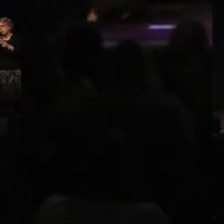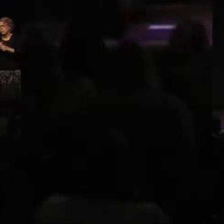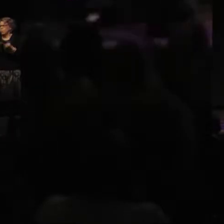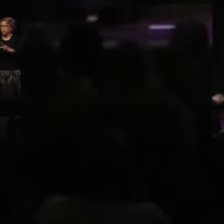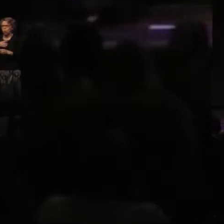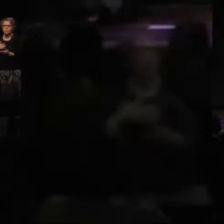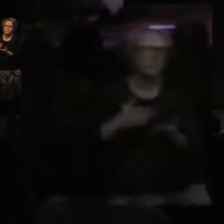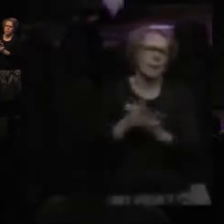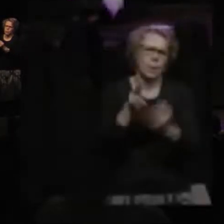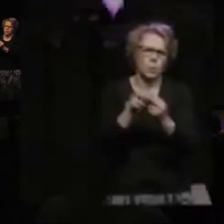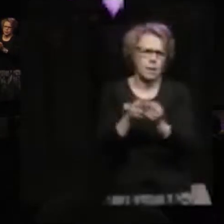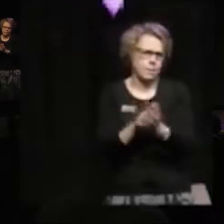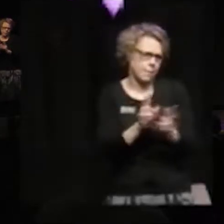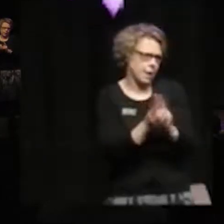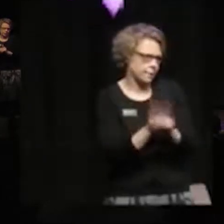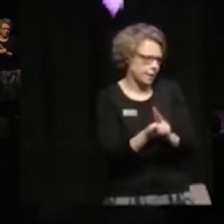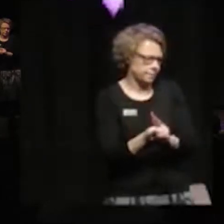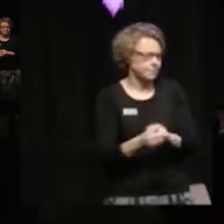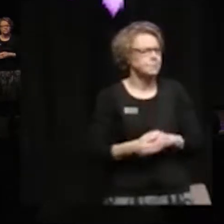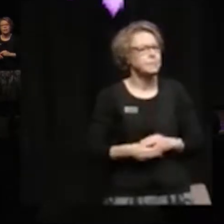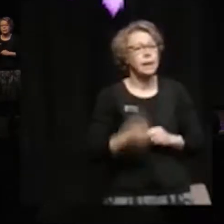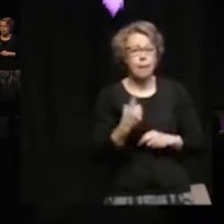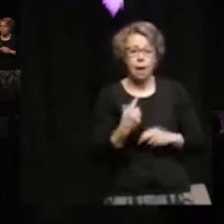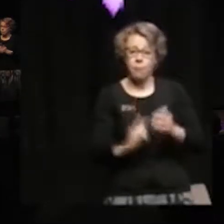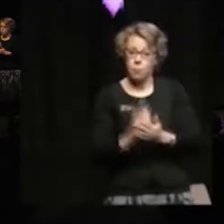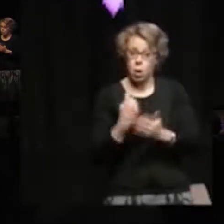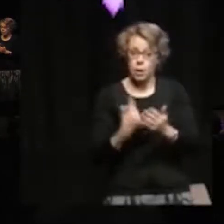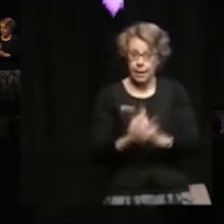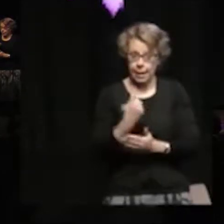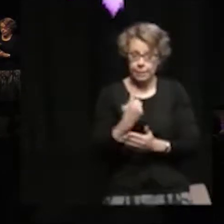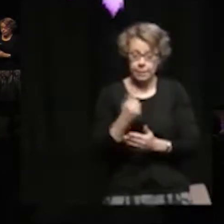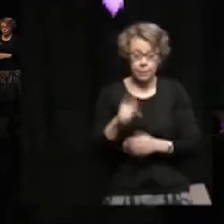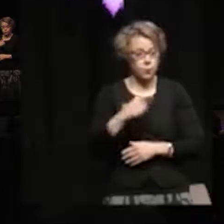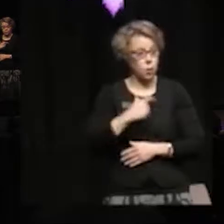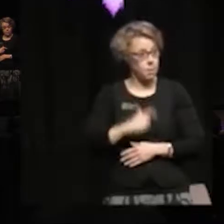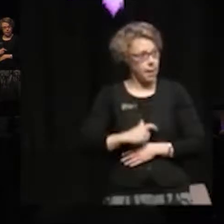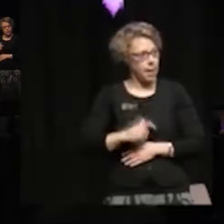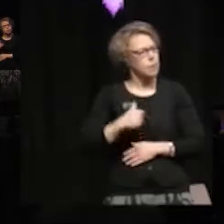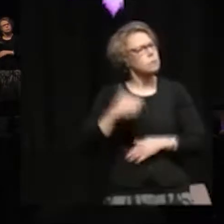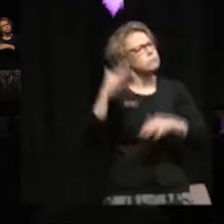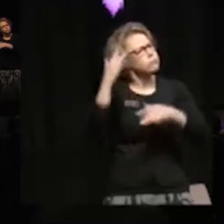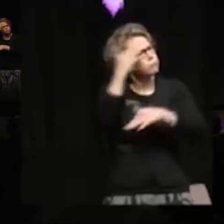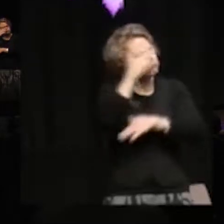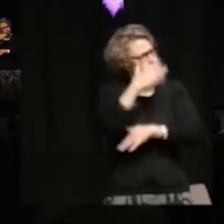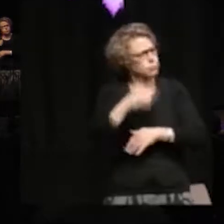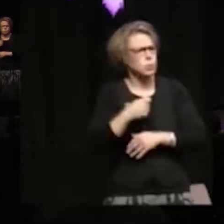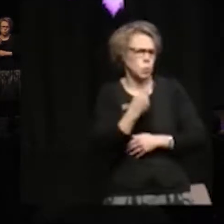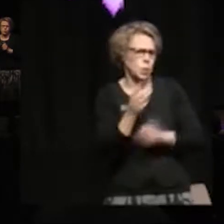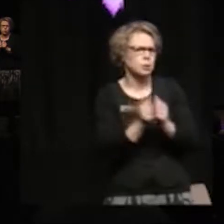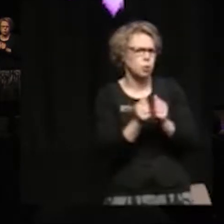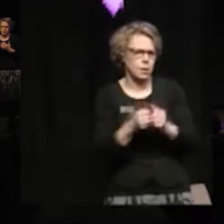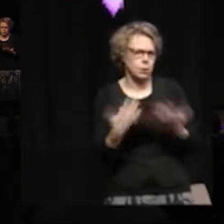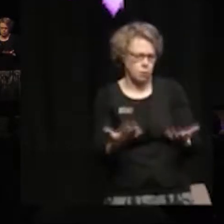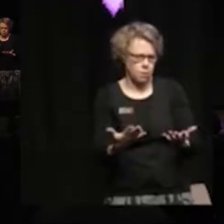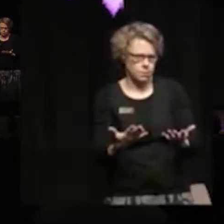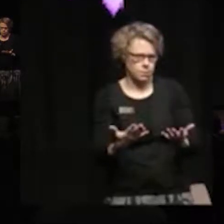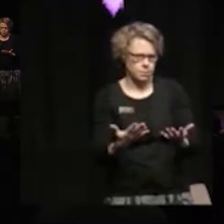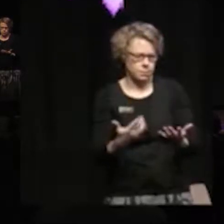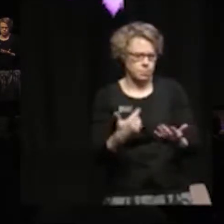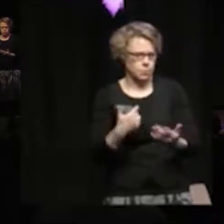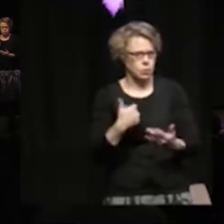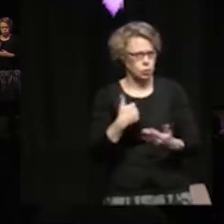This was also an opportunity for me to be able to reflect on a few things today. It's one of the